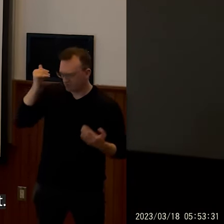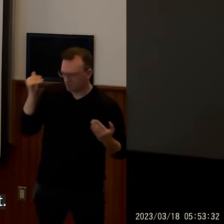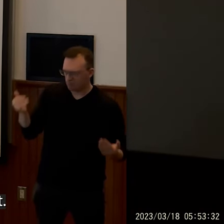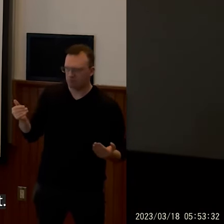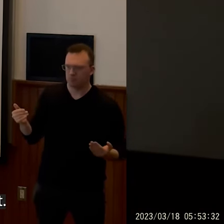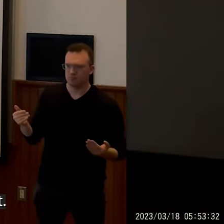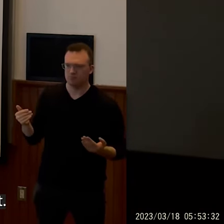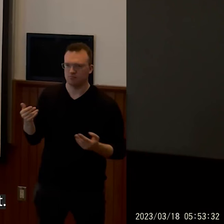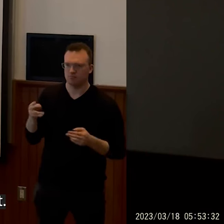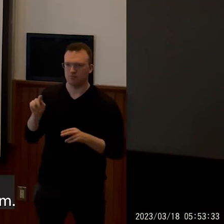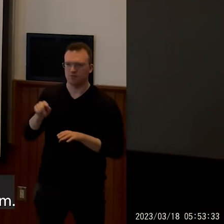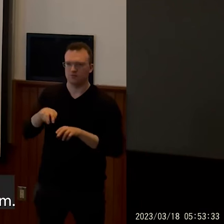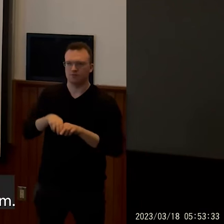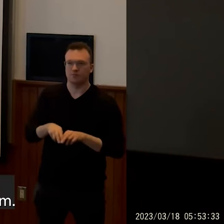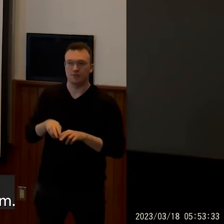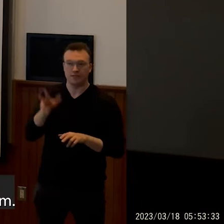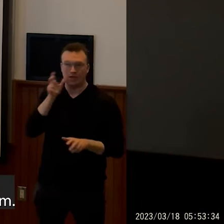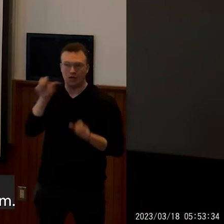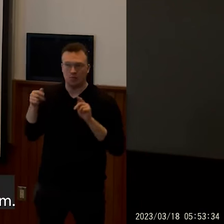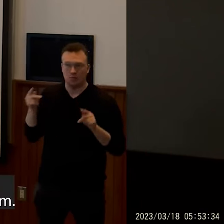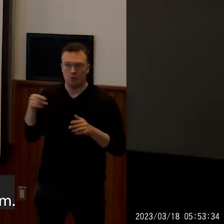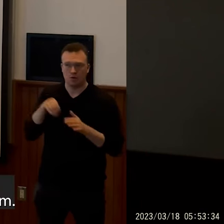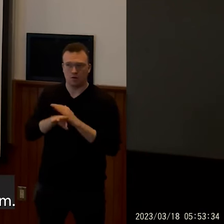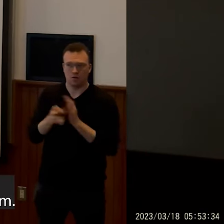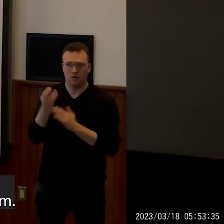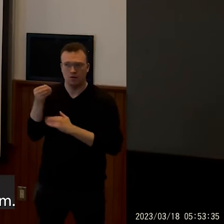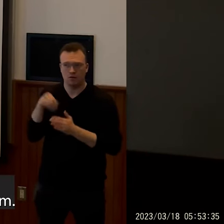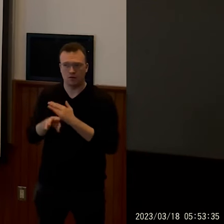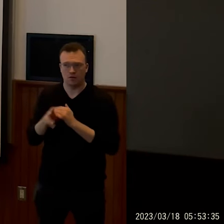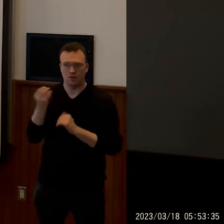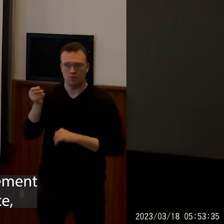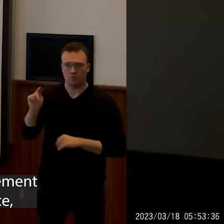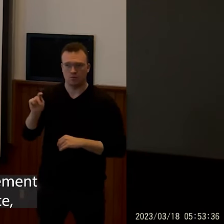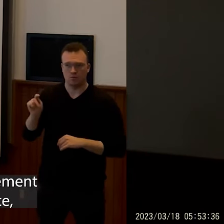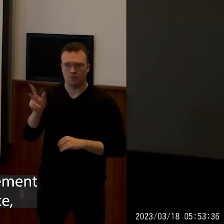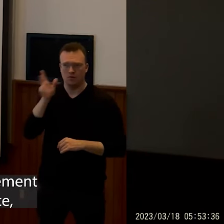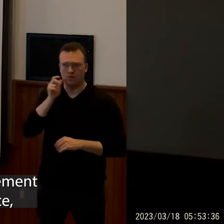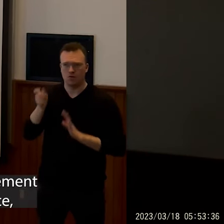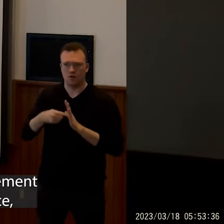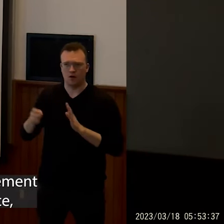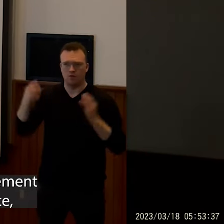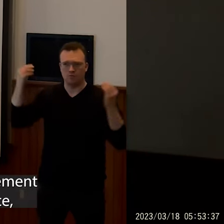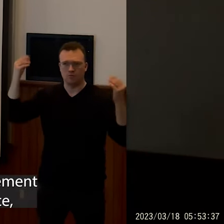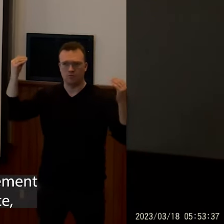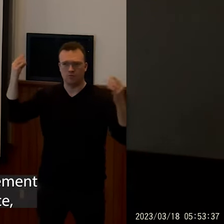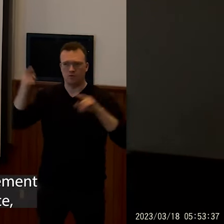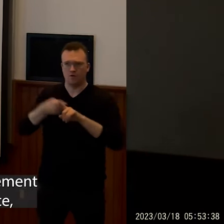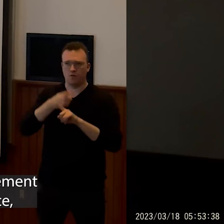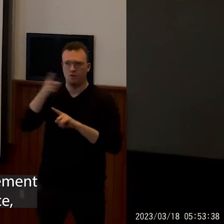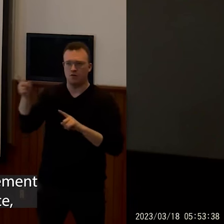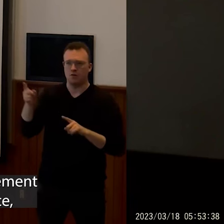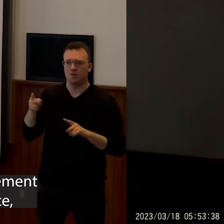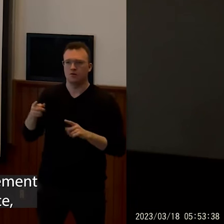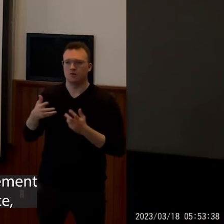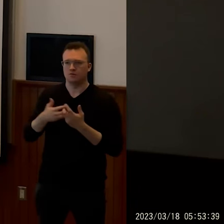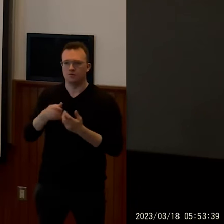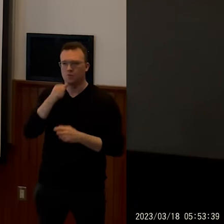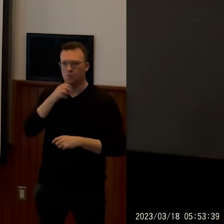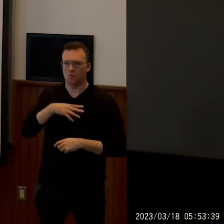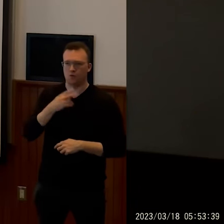She was still sitting on the toilet. She could hear other people coming in and out of the restroom. She heard the automated announcement from the mechanical female